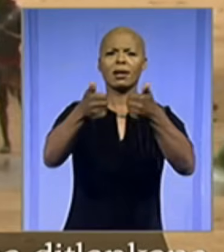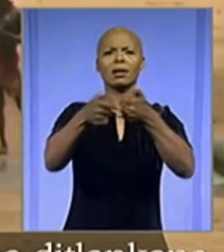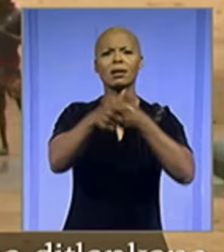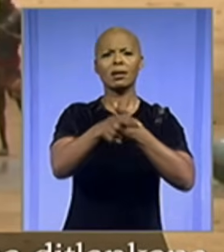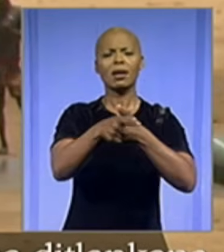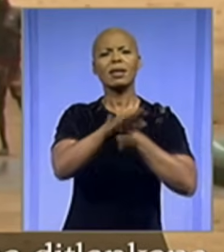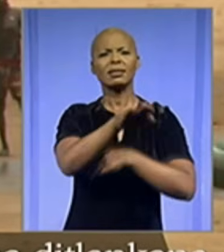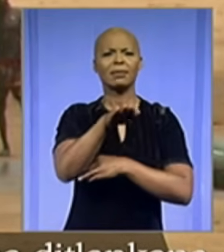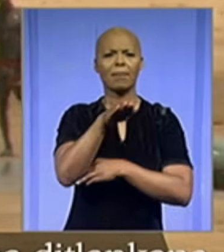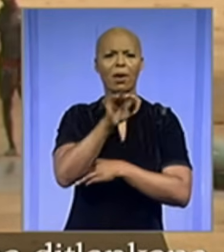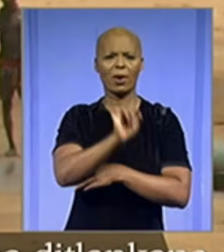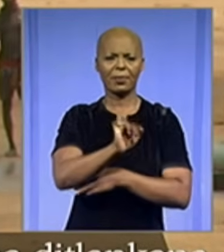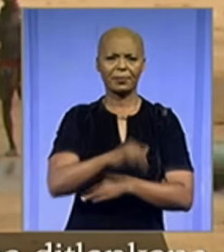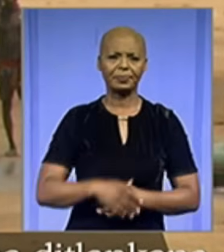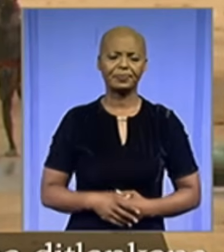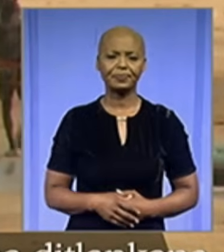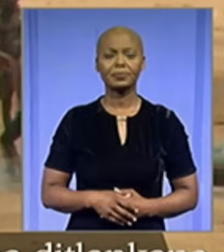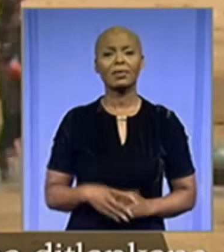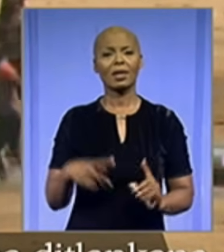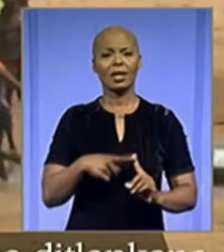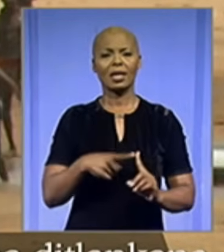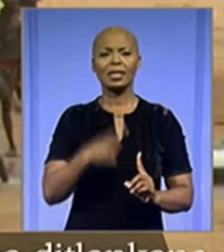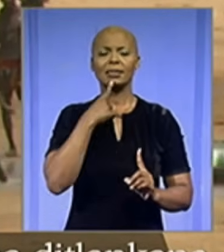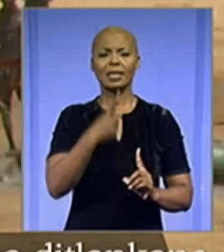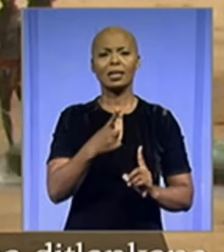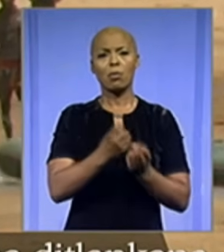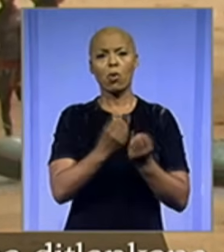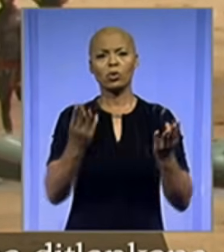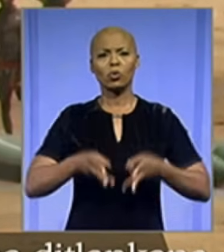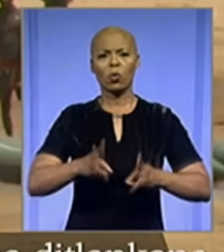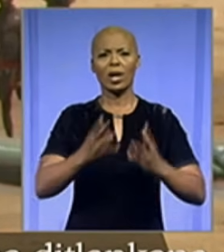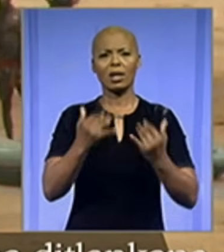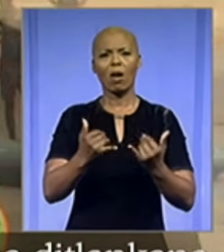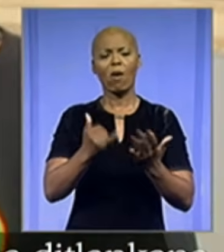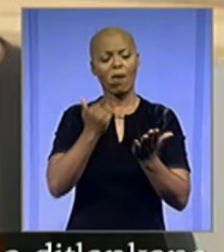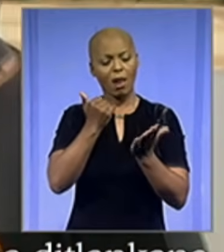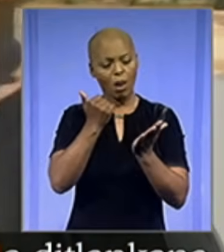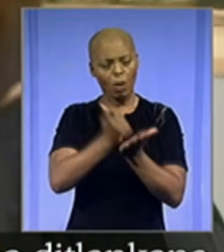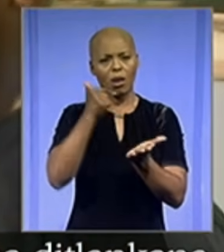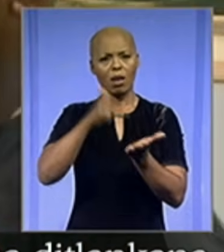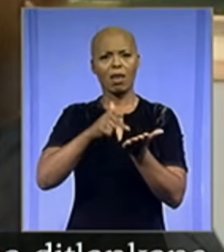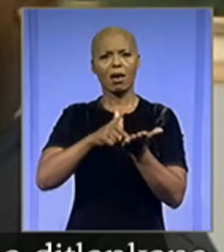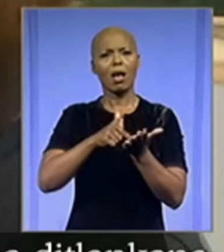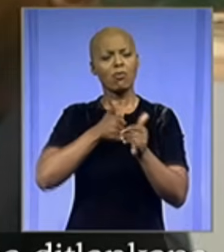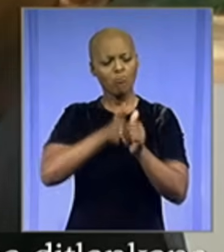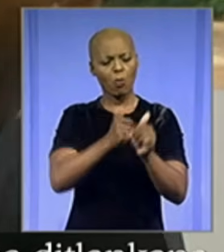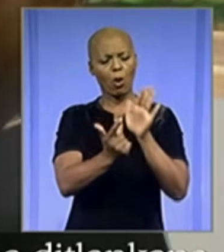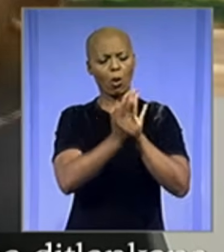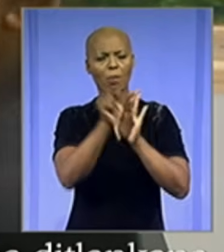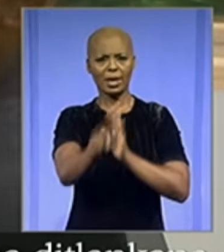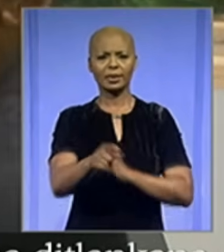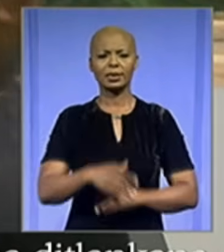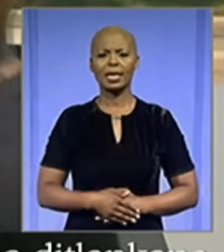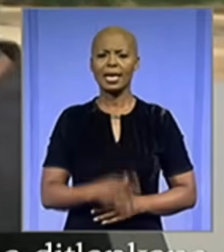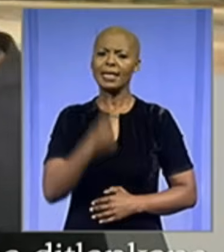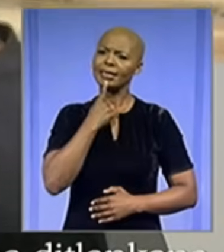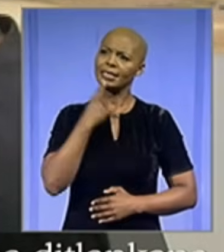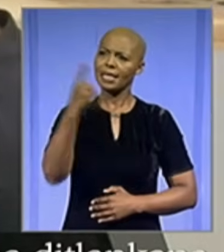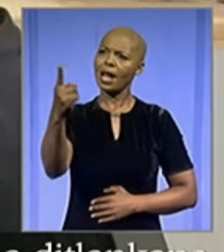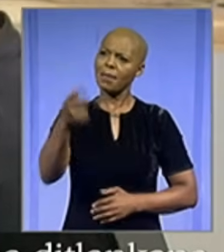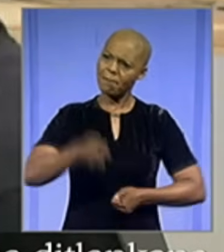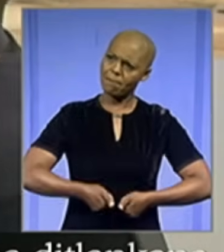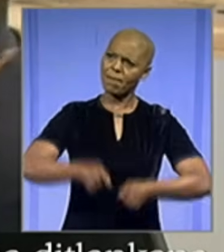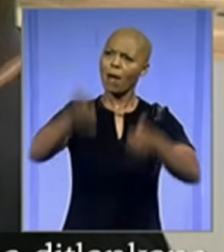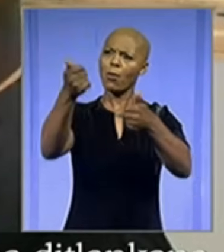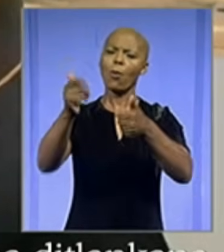Zimbabwe. Kunene o gatelela gore mekgwa e e dirisitsweng e ka fa molaong. We are telling them, Hamba, Abahambe, go